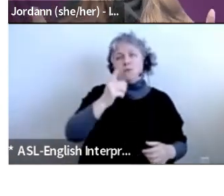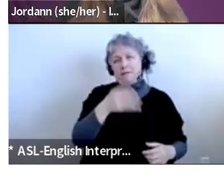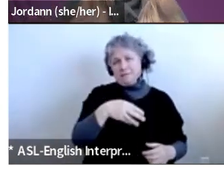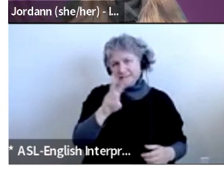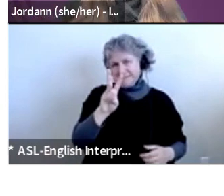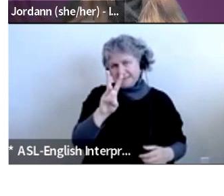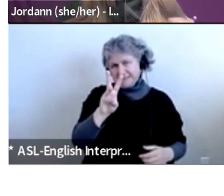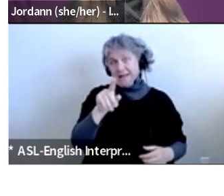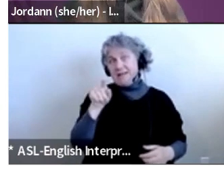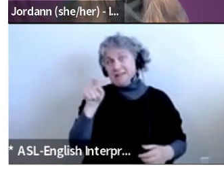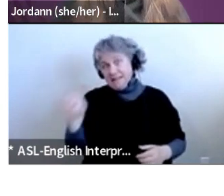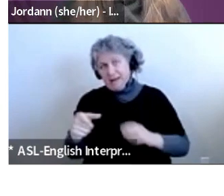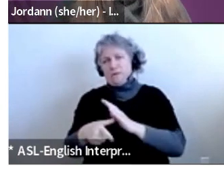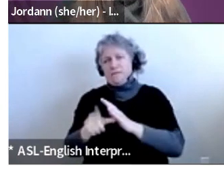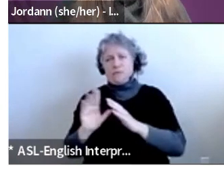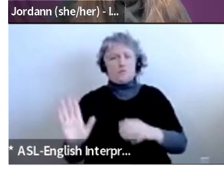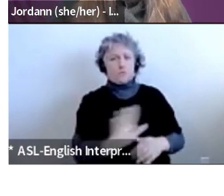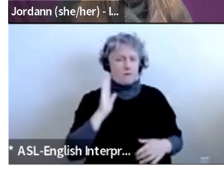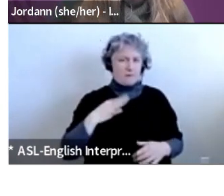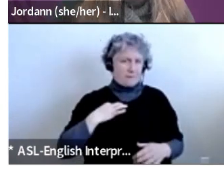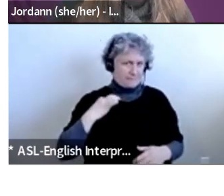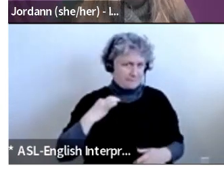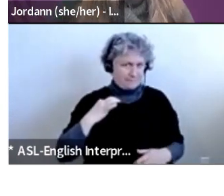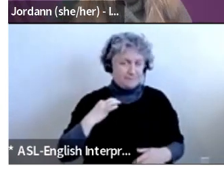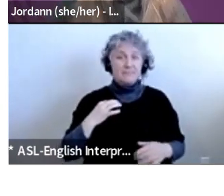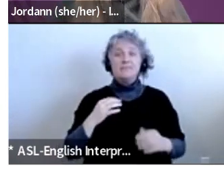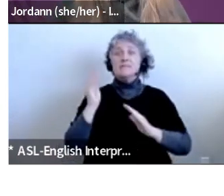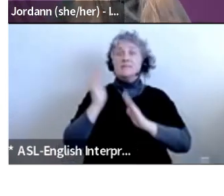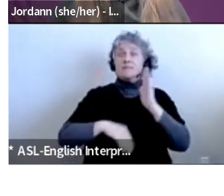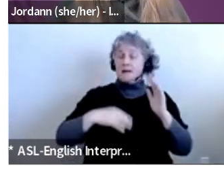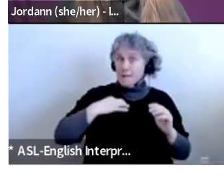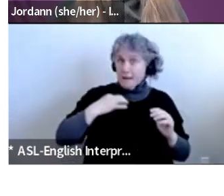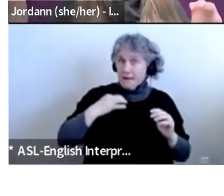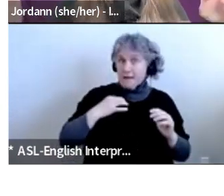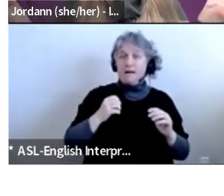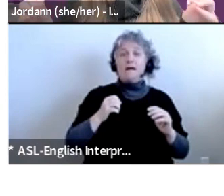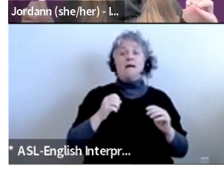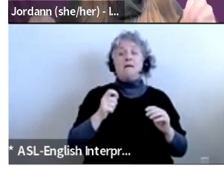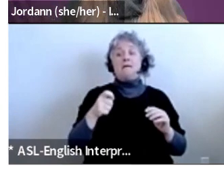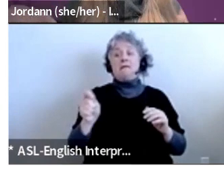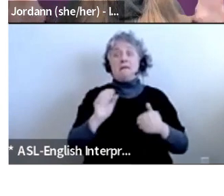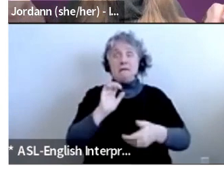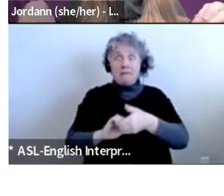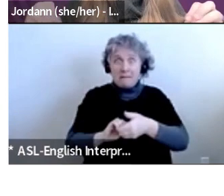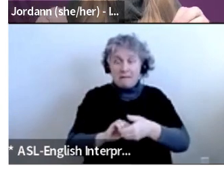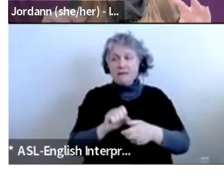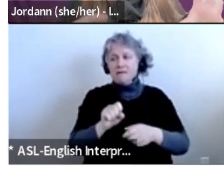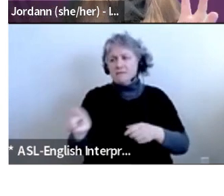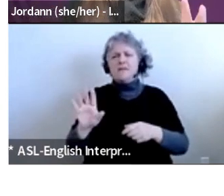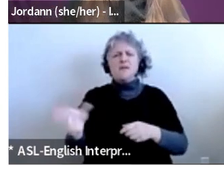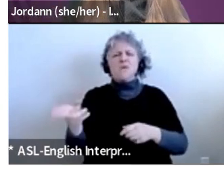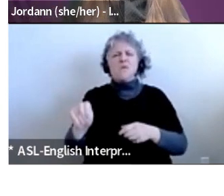for the review process. So when you apply to the program, each regional innovation center has their own